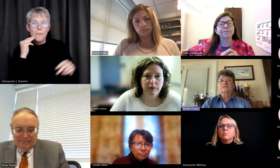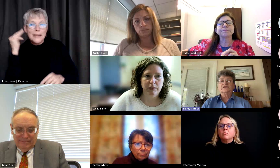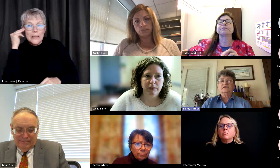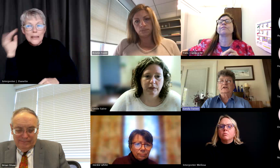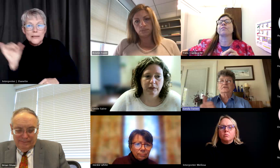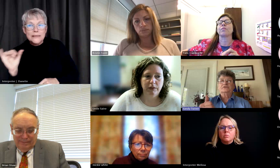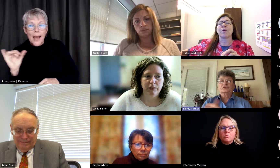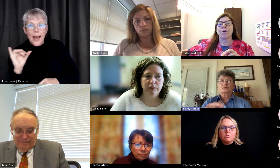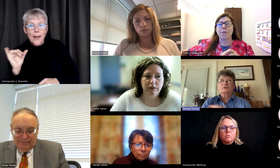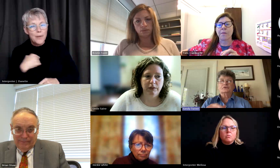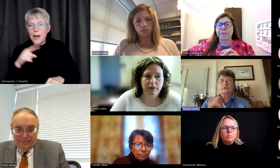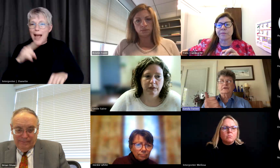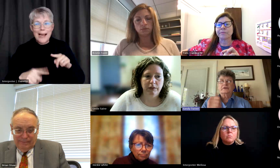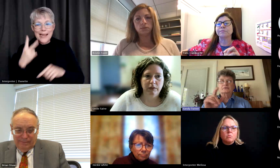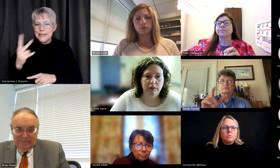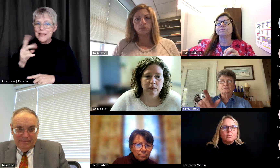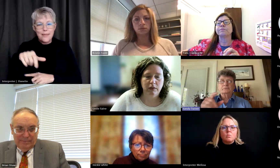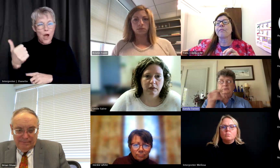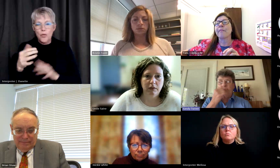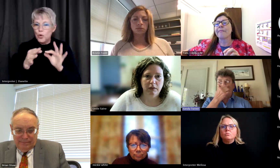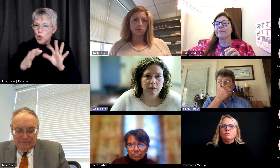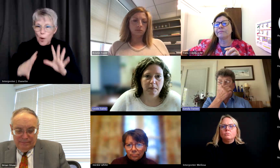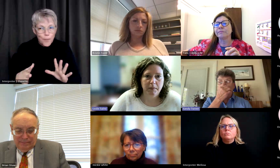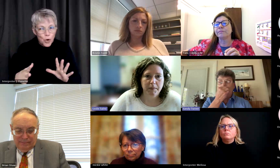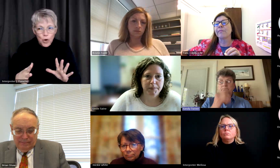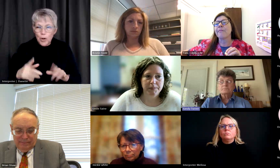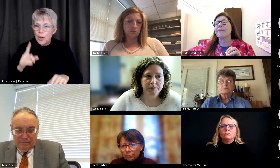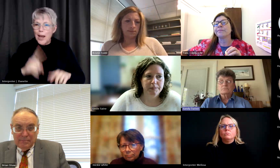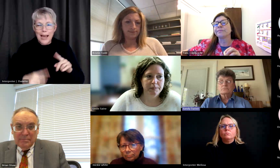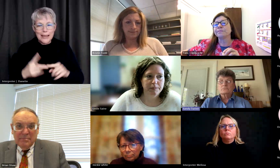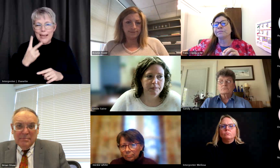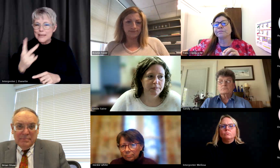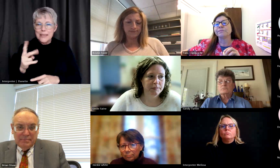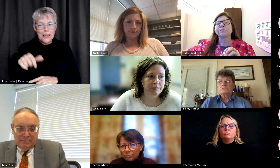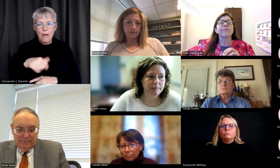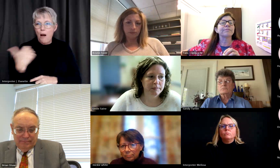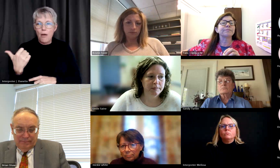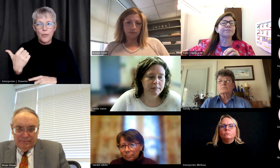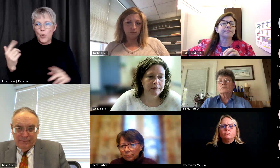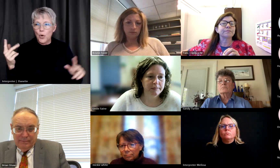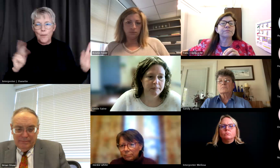I can't see the other interpreter or the other people in the.